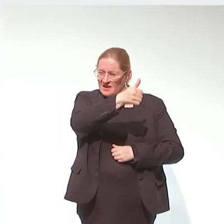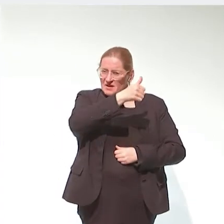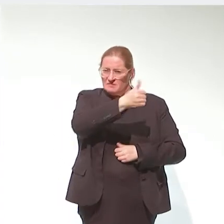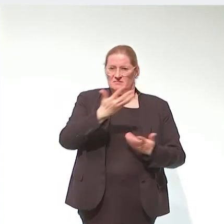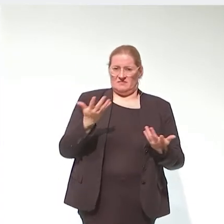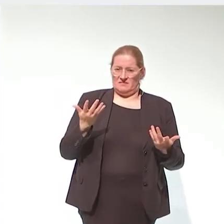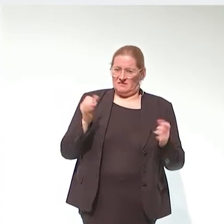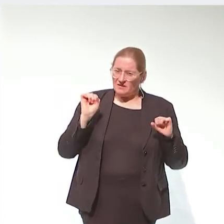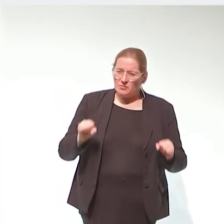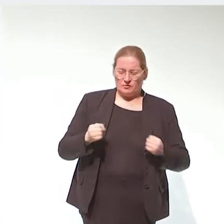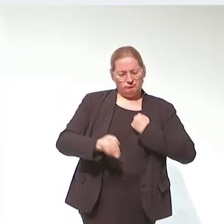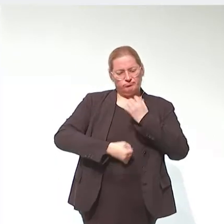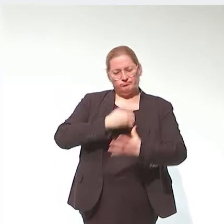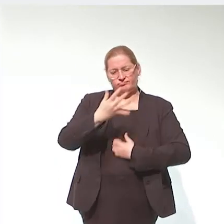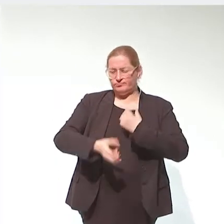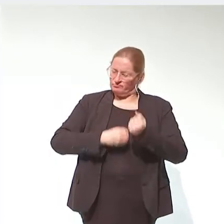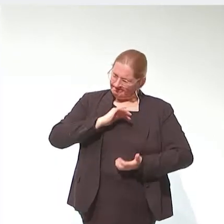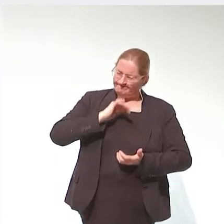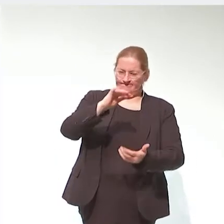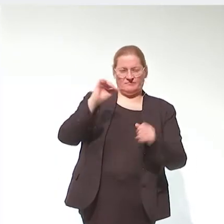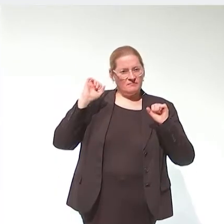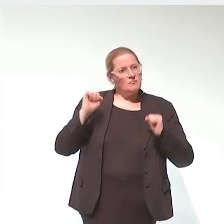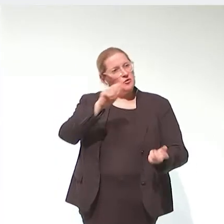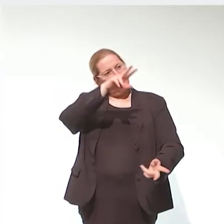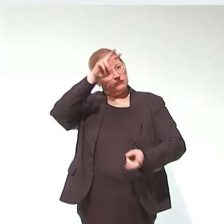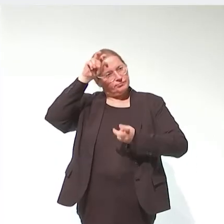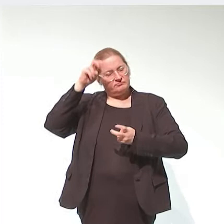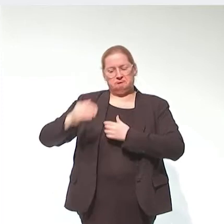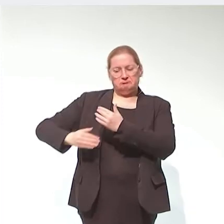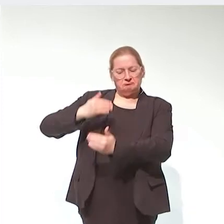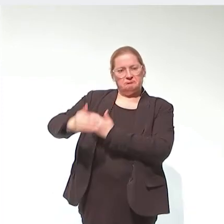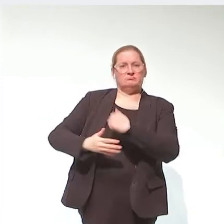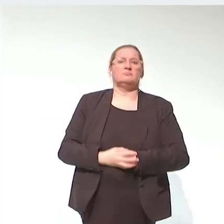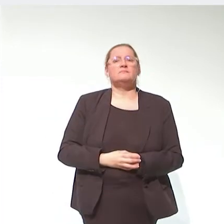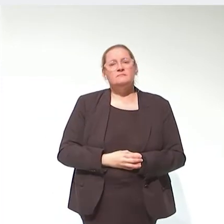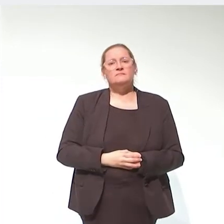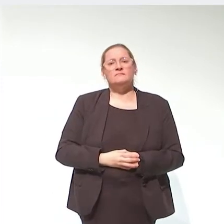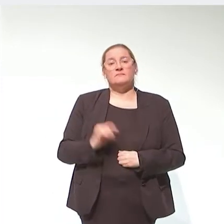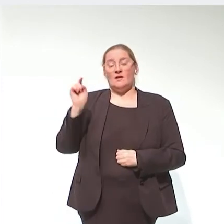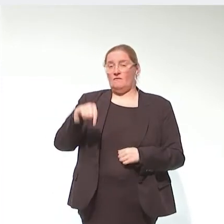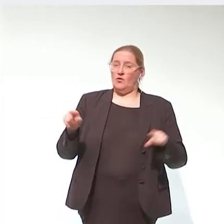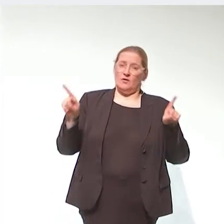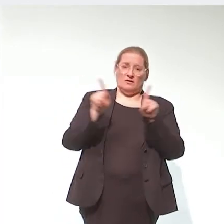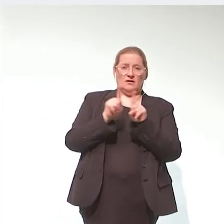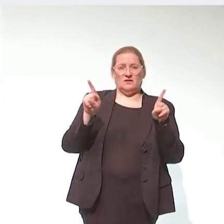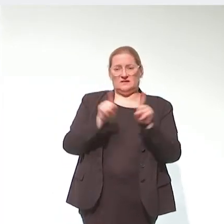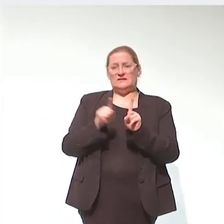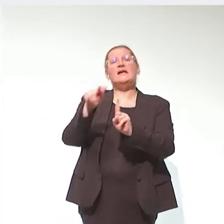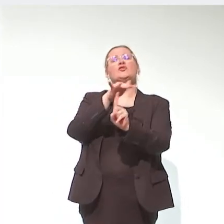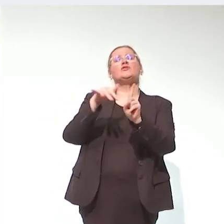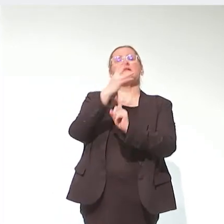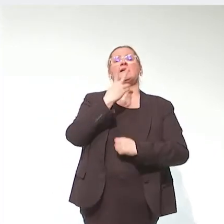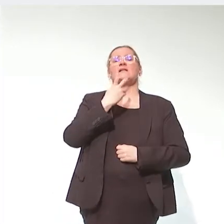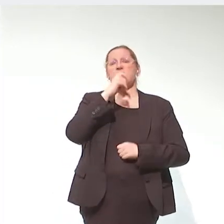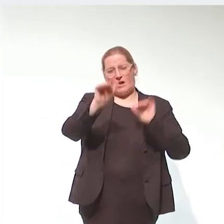future. And we need to engage the rest of civil society. How can we create an inclusive